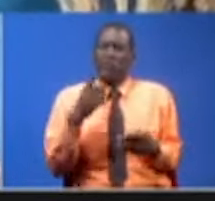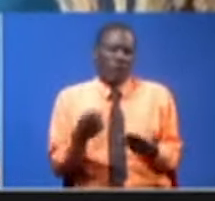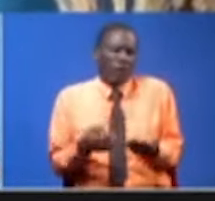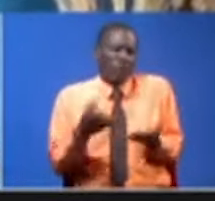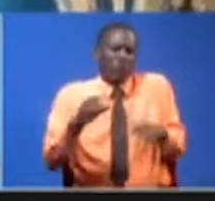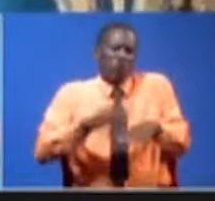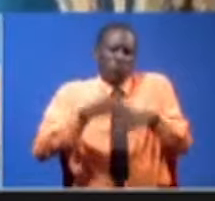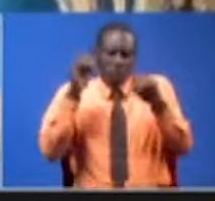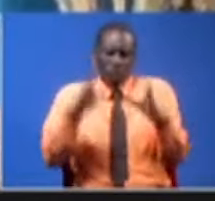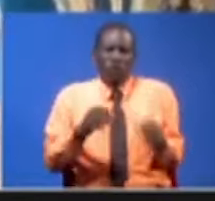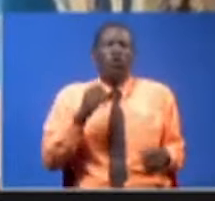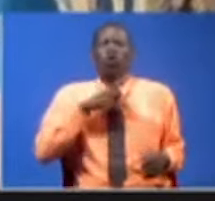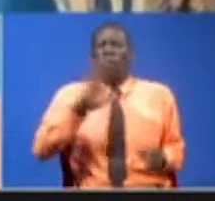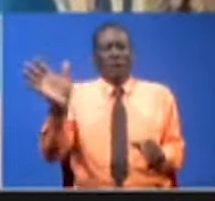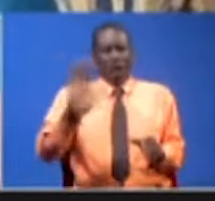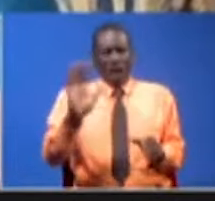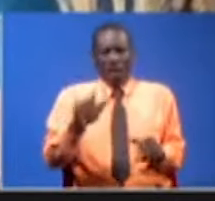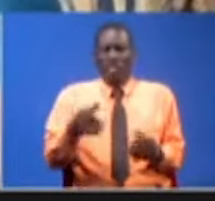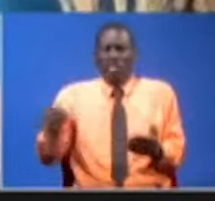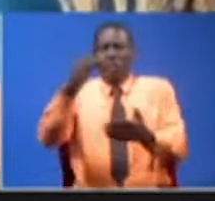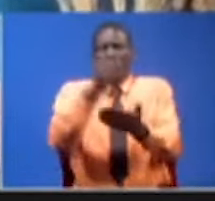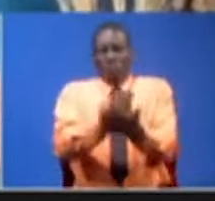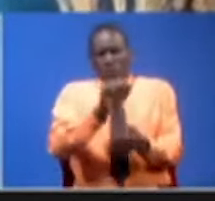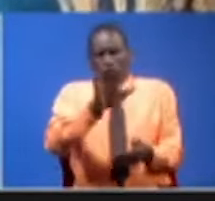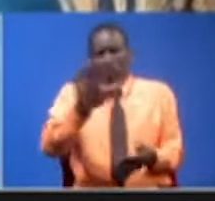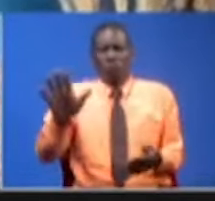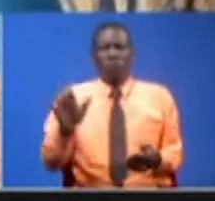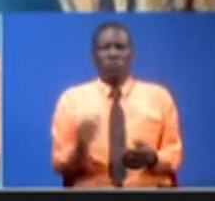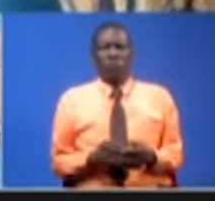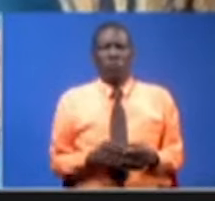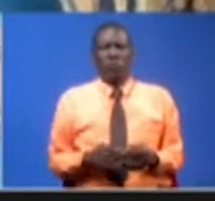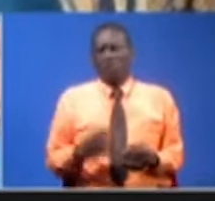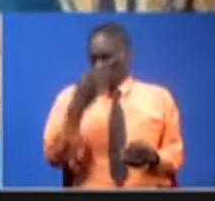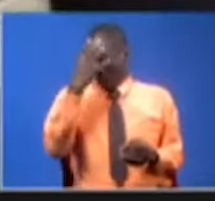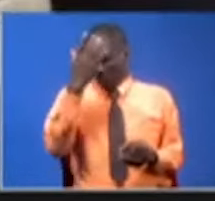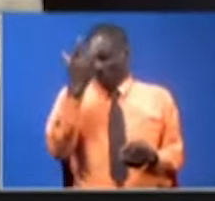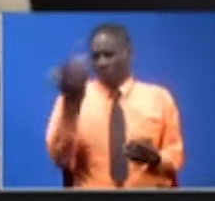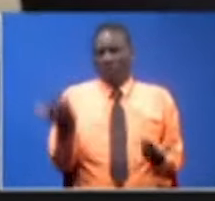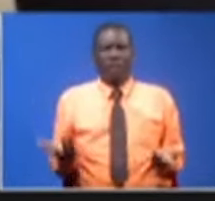makelele. Hao ndio wamekuajiri kazi. Makasiriko ni ya nini?